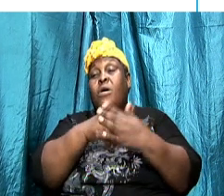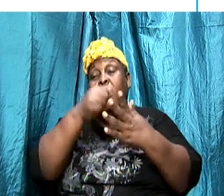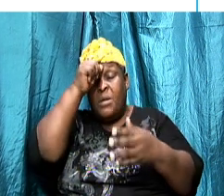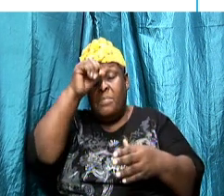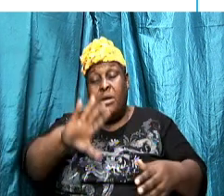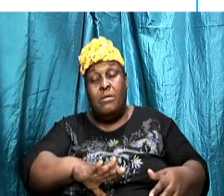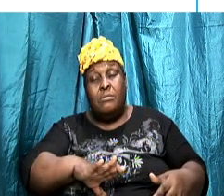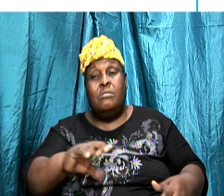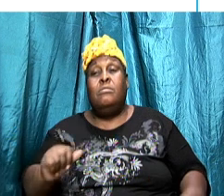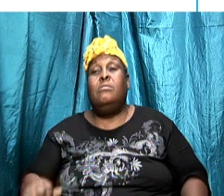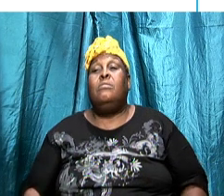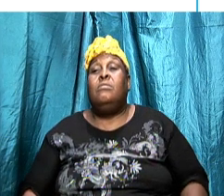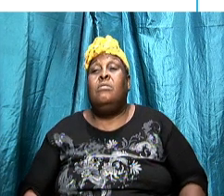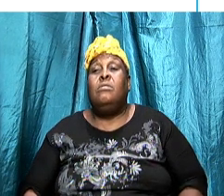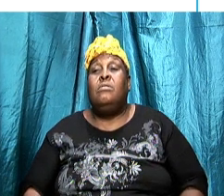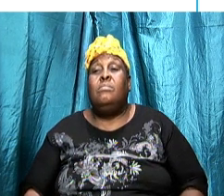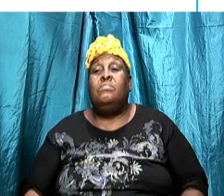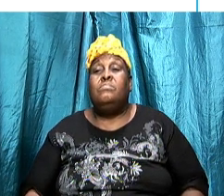know,